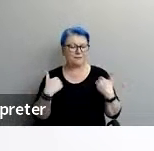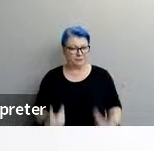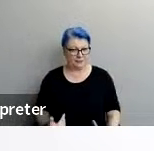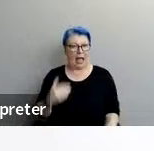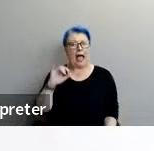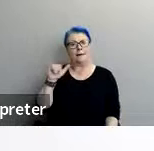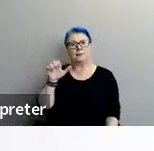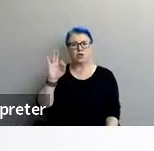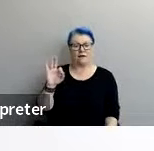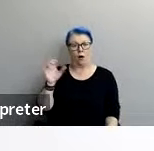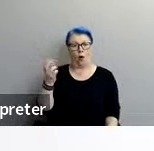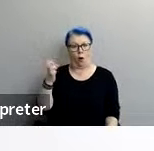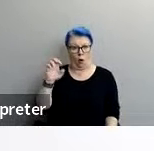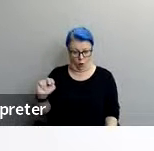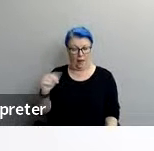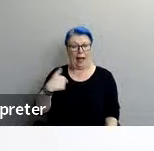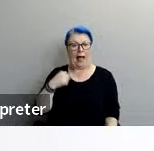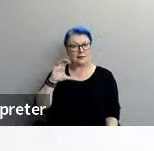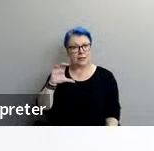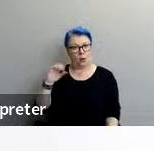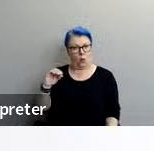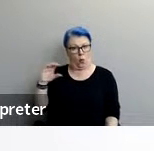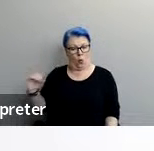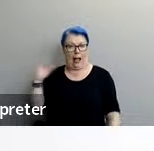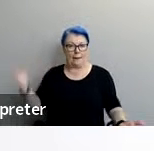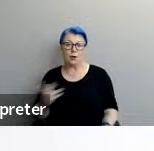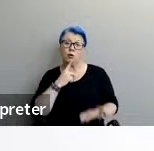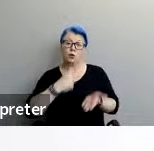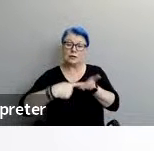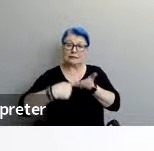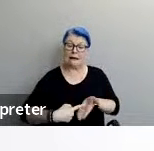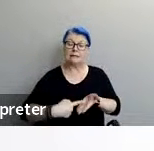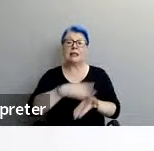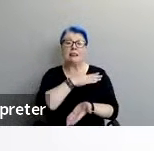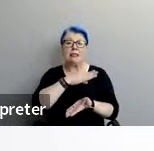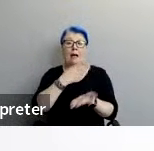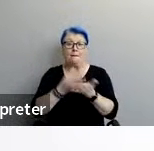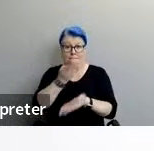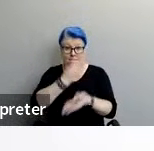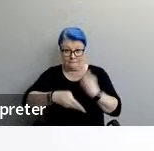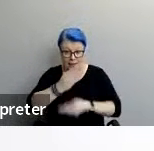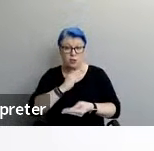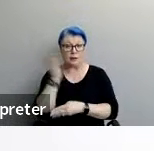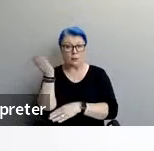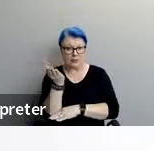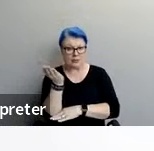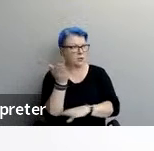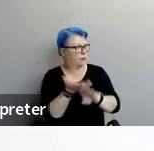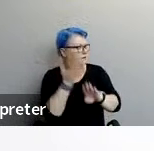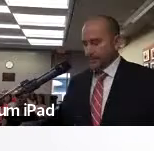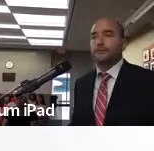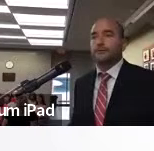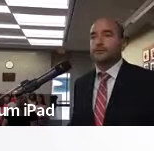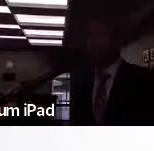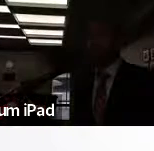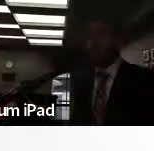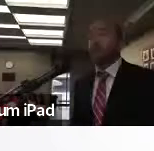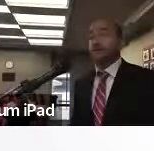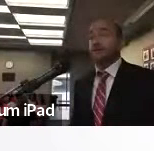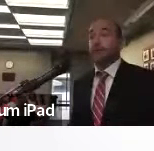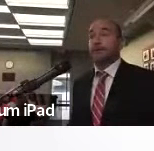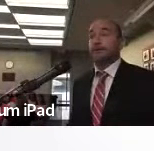Chief Operating Officer. I'm here this evening to talk about the budget presentation. Before I get into that, I would like to take 2 seconds and